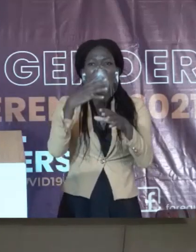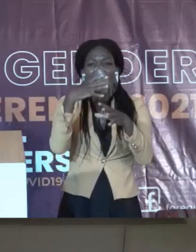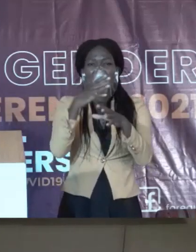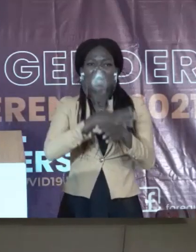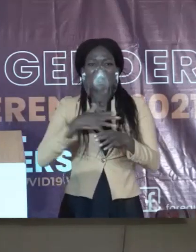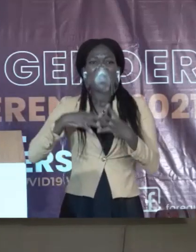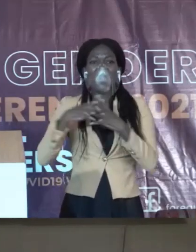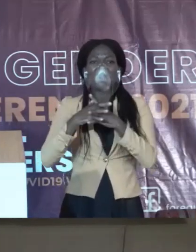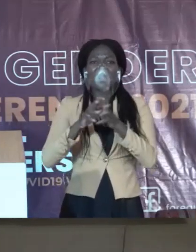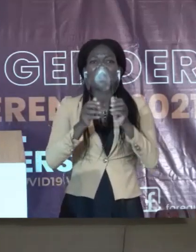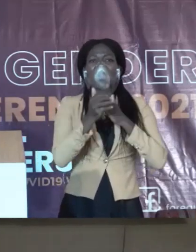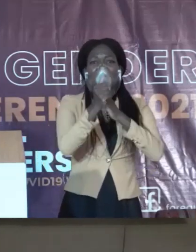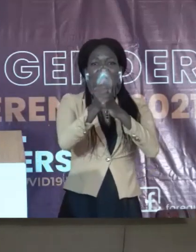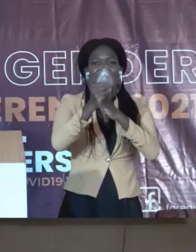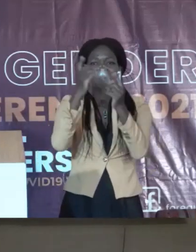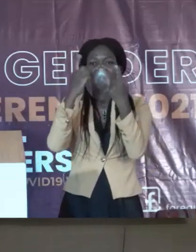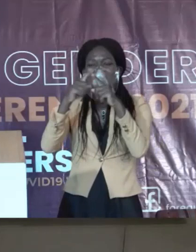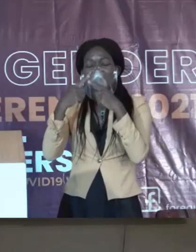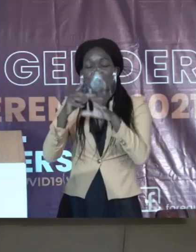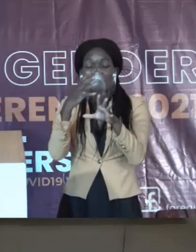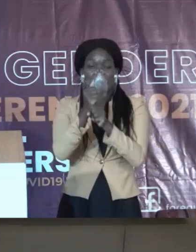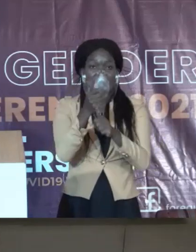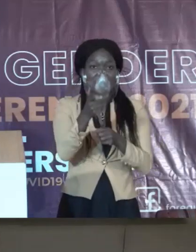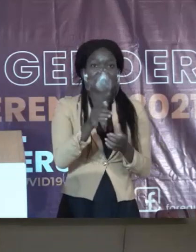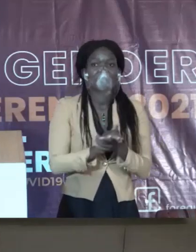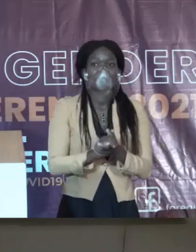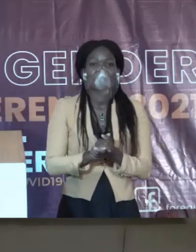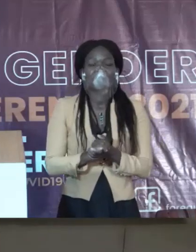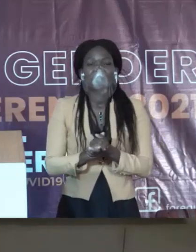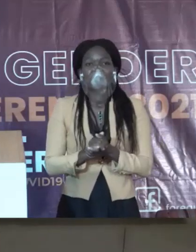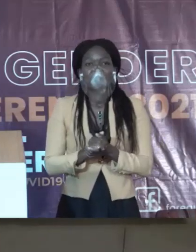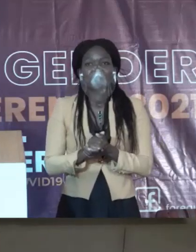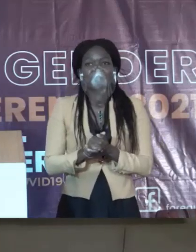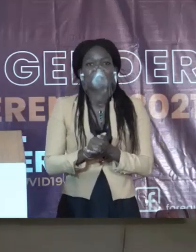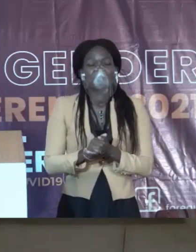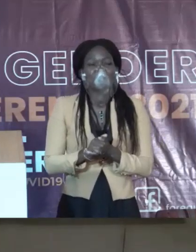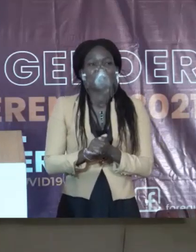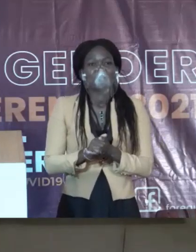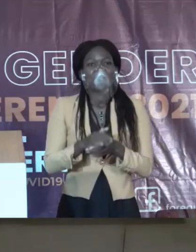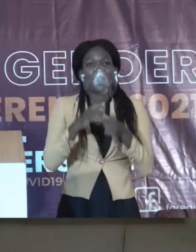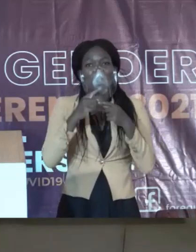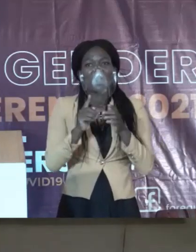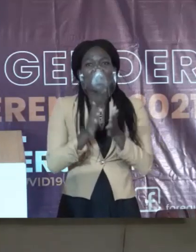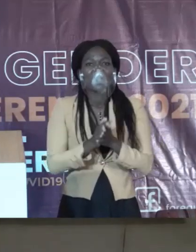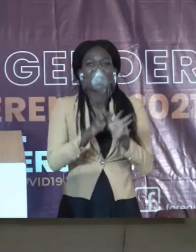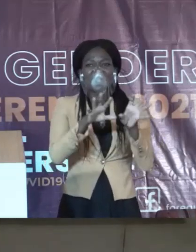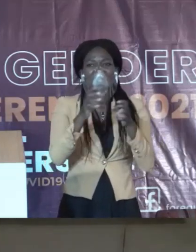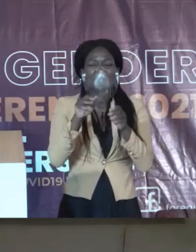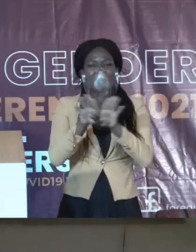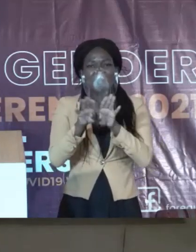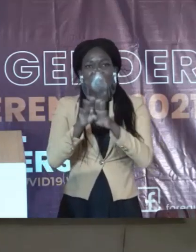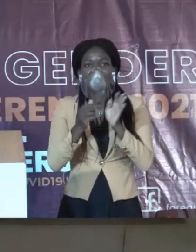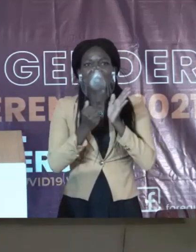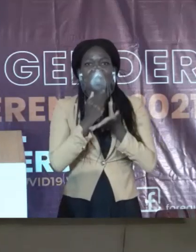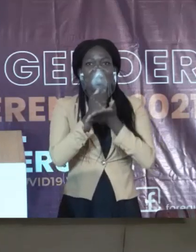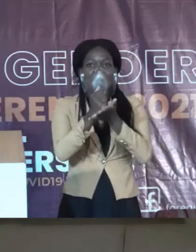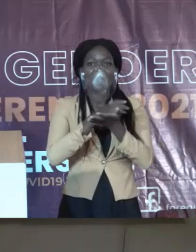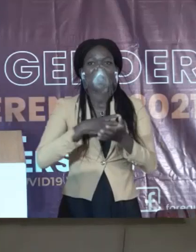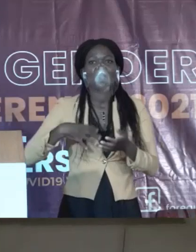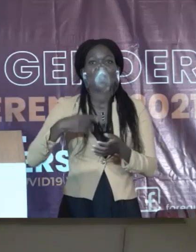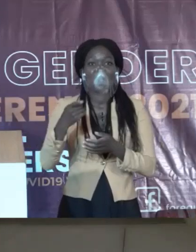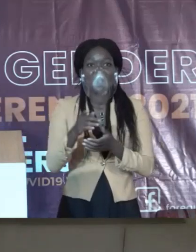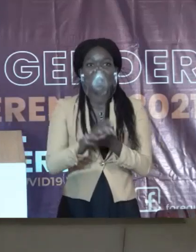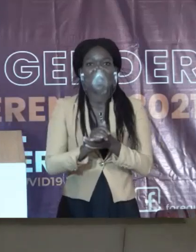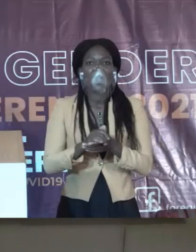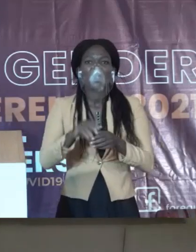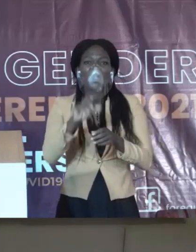something that comes down from the top by any manner or means, but things like helping women to, first of all, have confidence